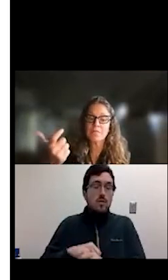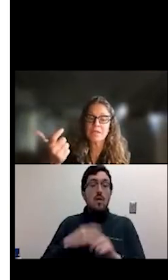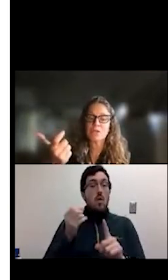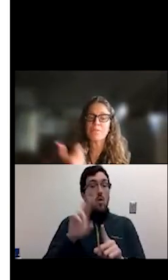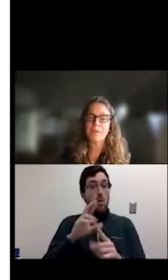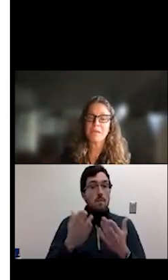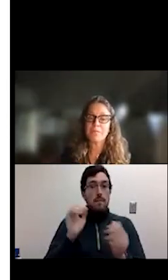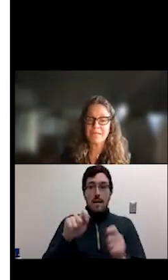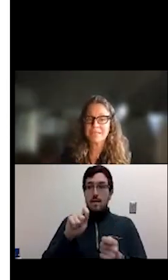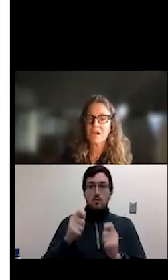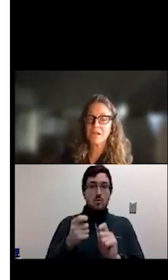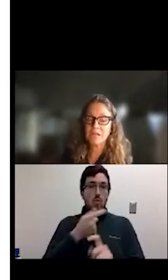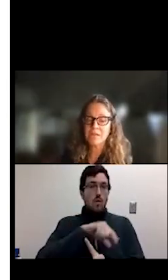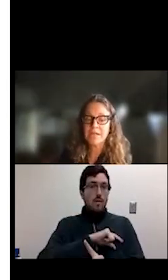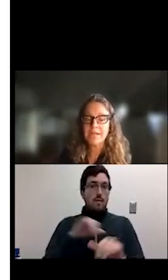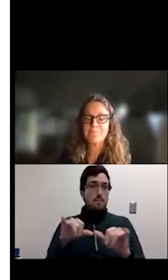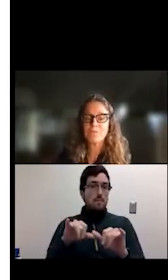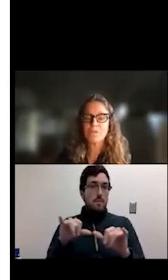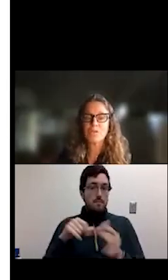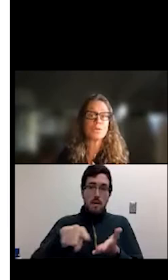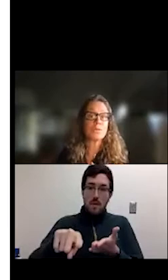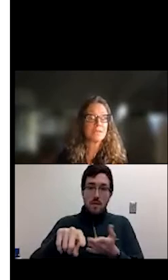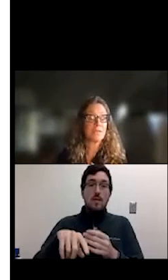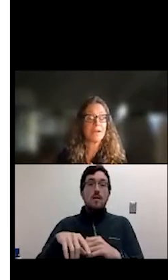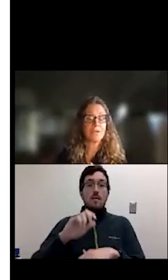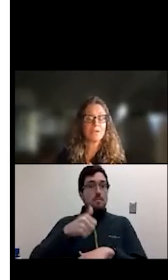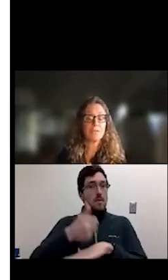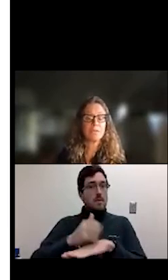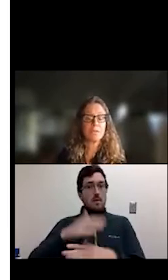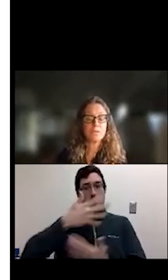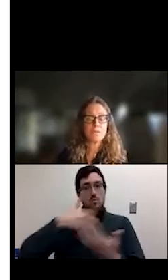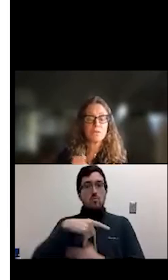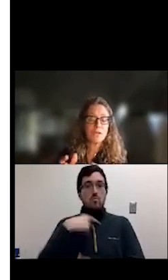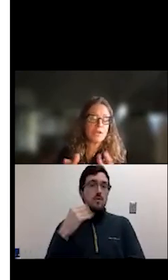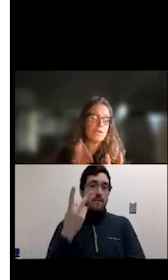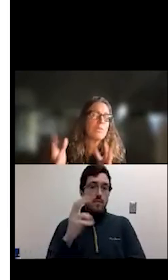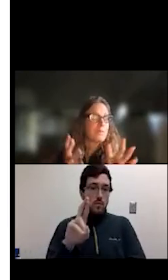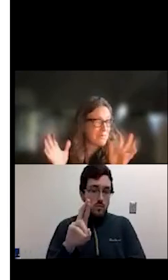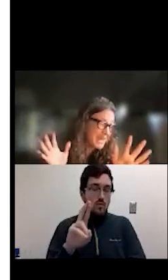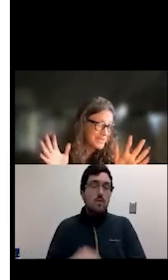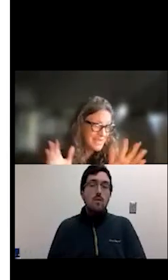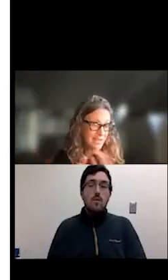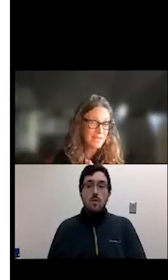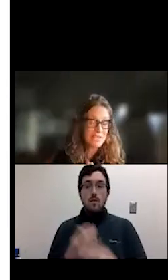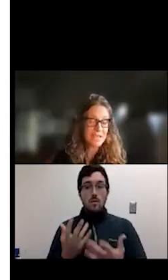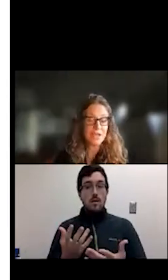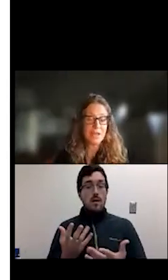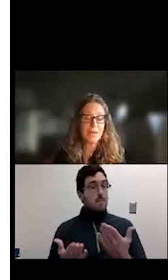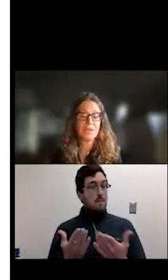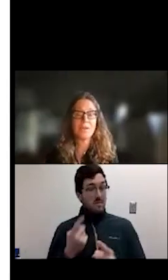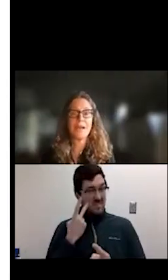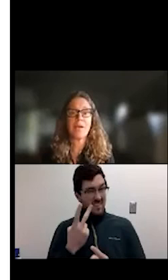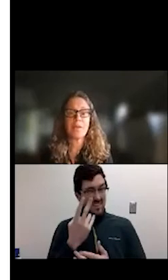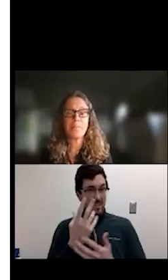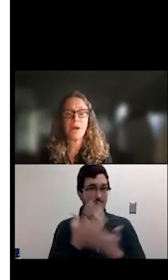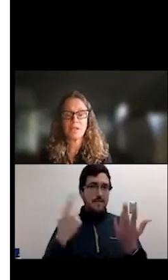a quality measure payment based on social risk factors, which are there. You may have seen a lot of